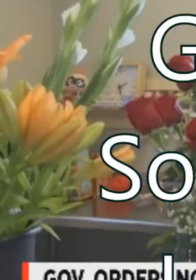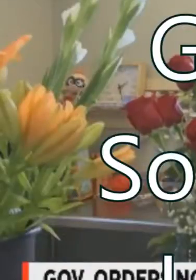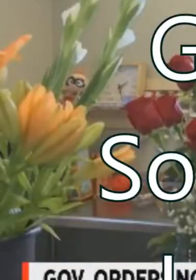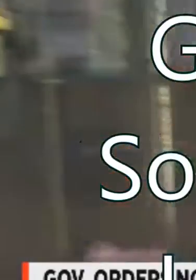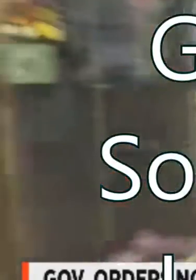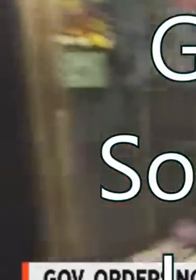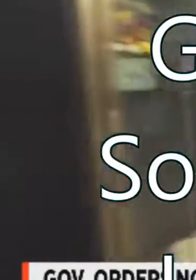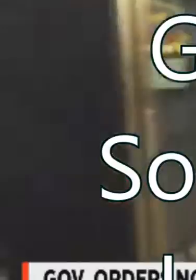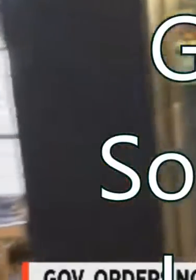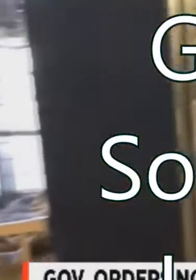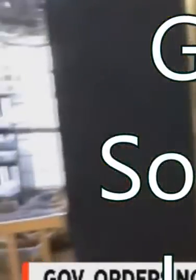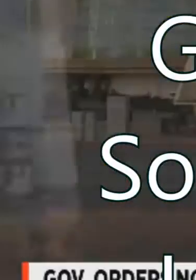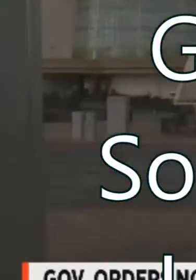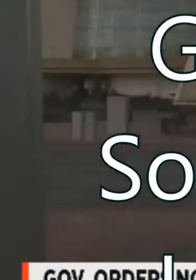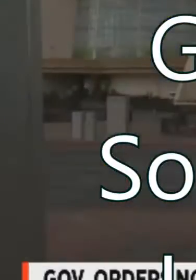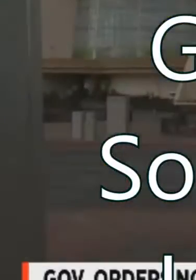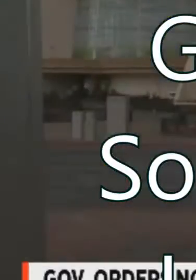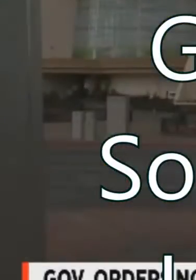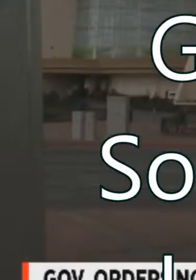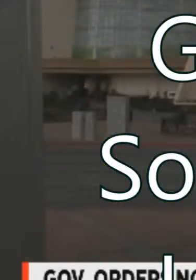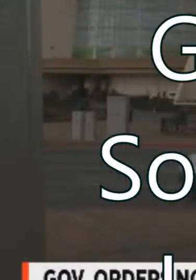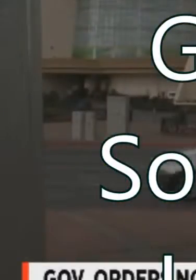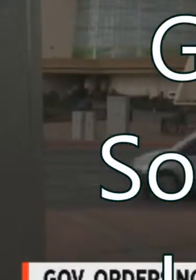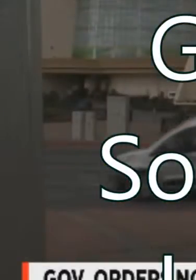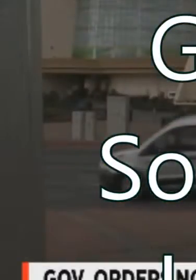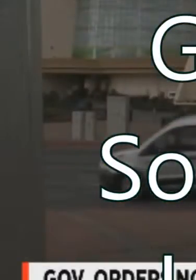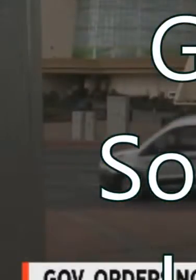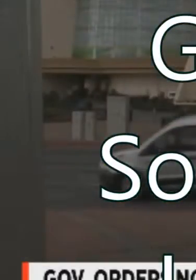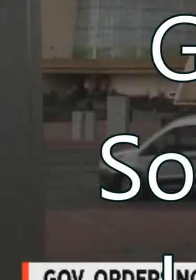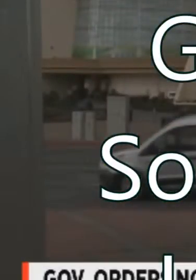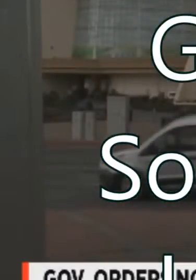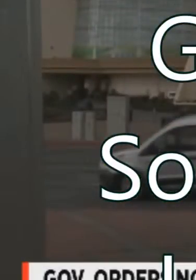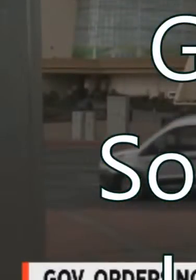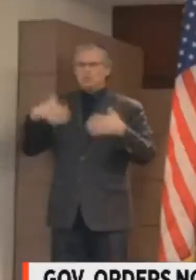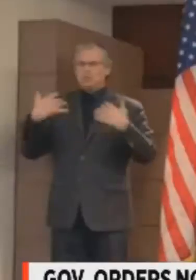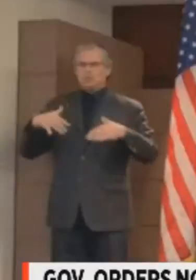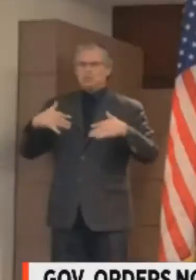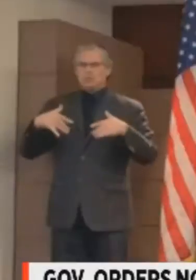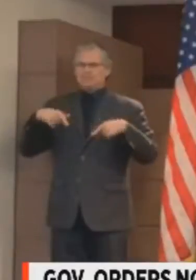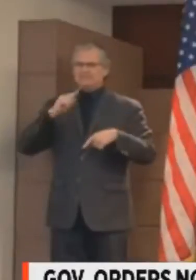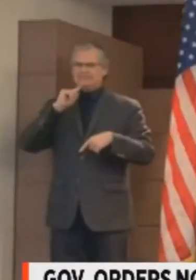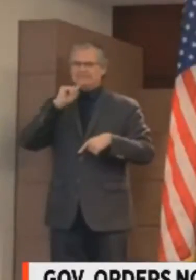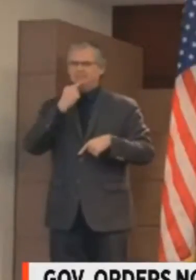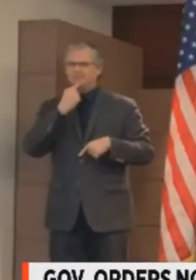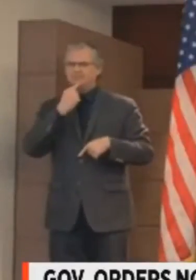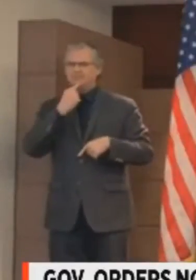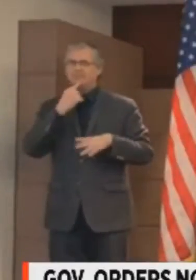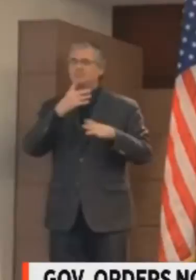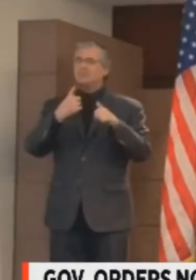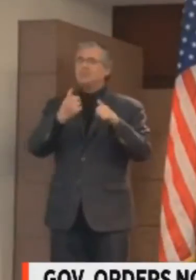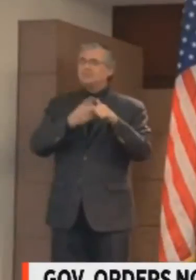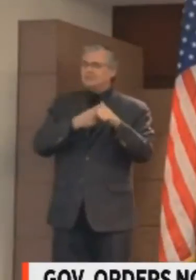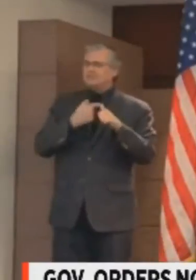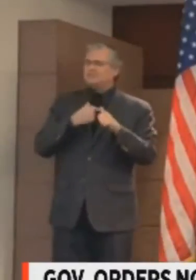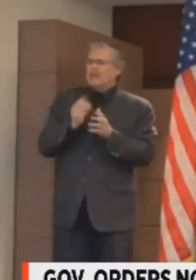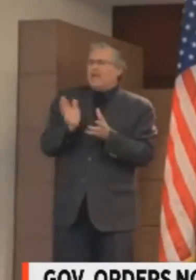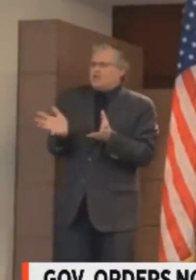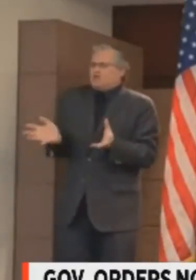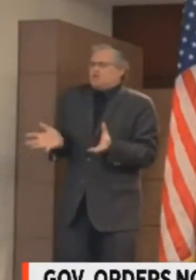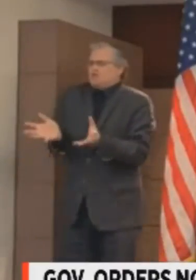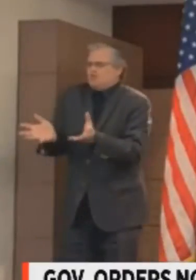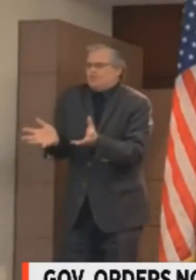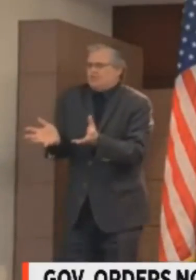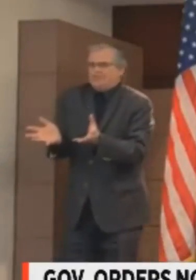turd wants to act like a little girl playing mommy with her dolls. Listen what happens when you are bad. First I asked, that didn't work. Then